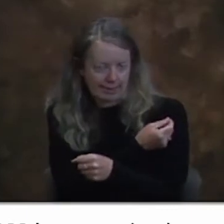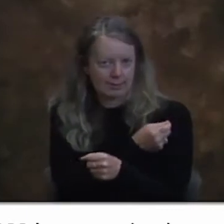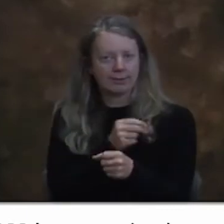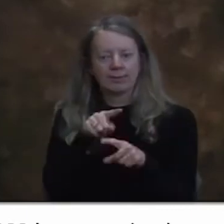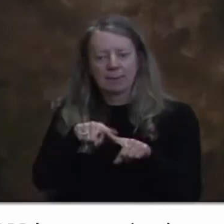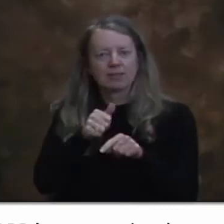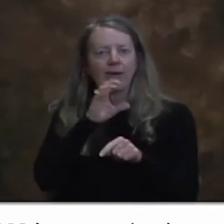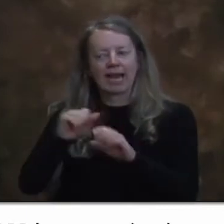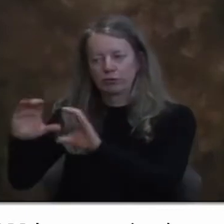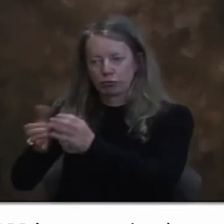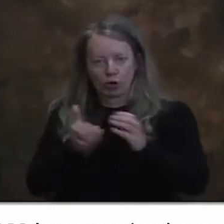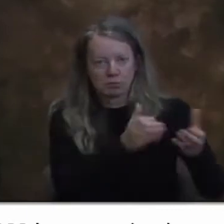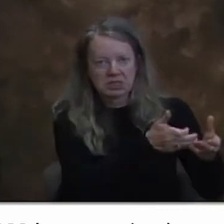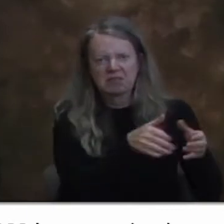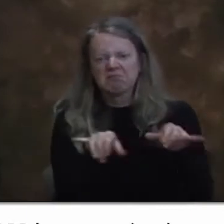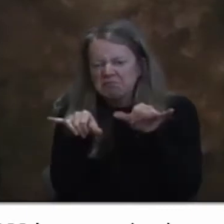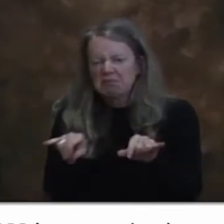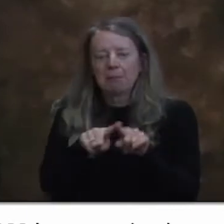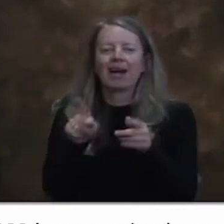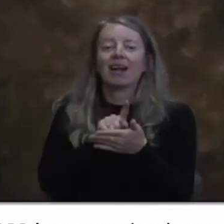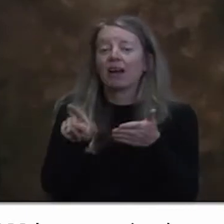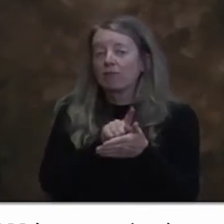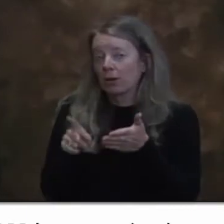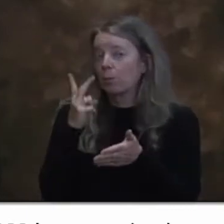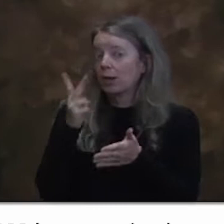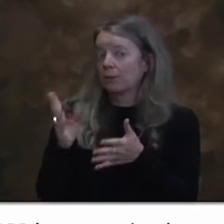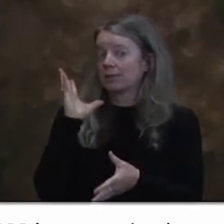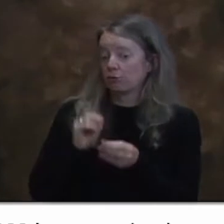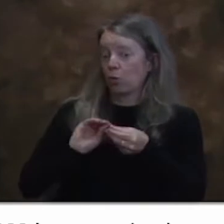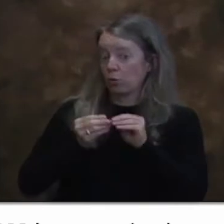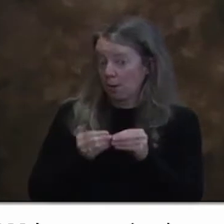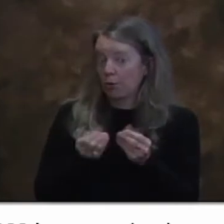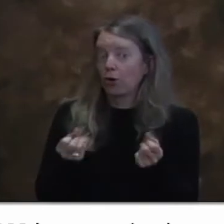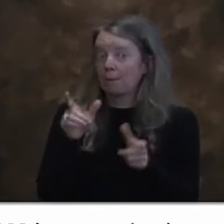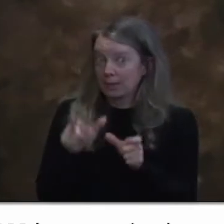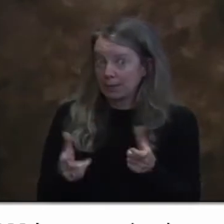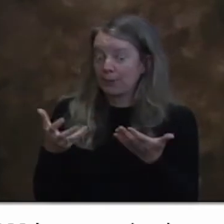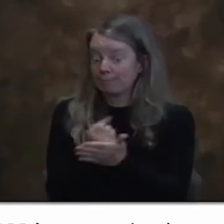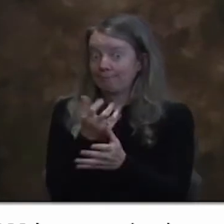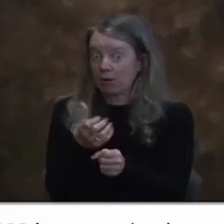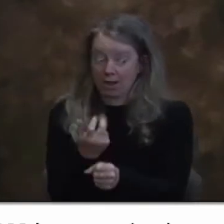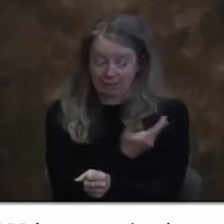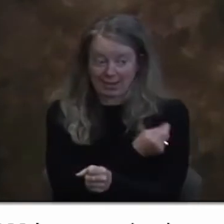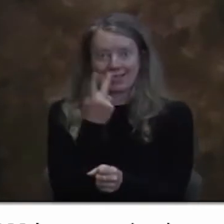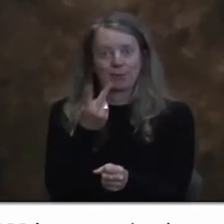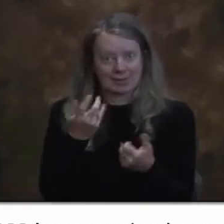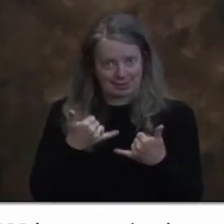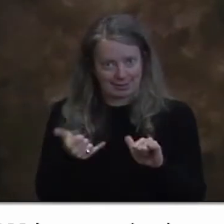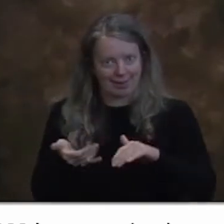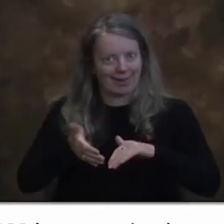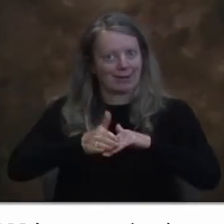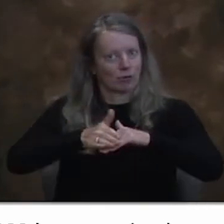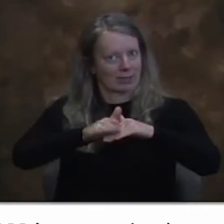each week we do continue to see the total number or the absolute number of vaccinations administered increase.